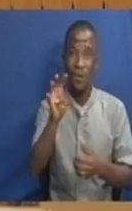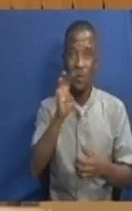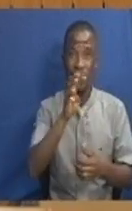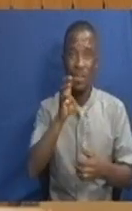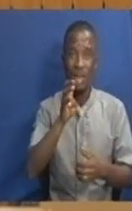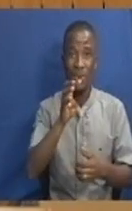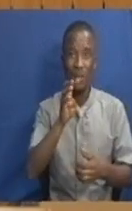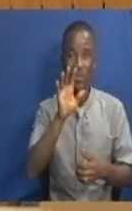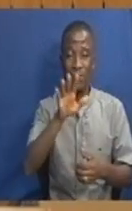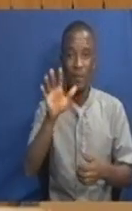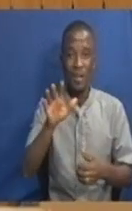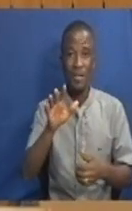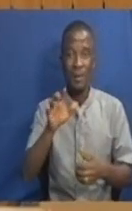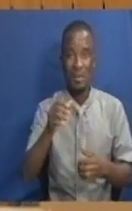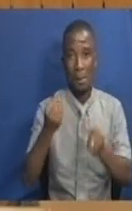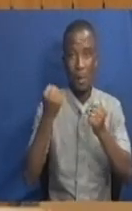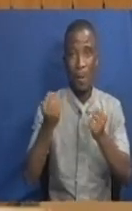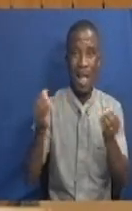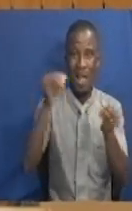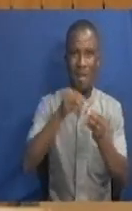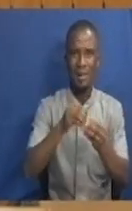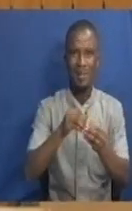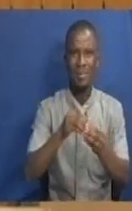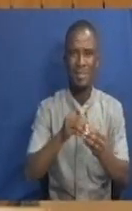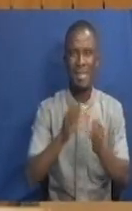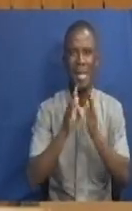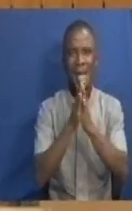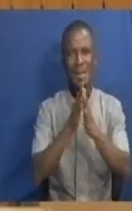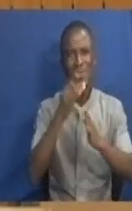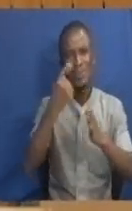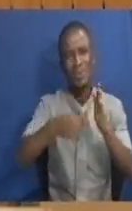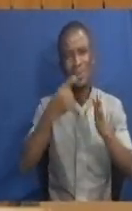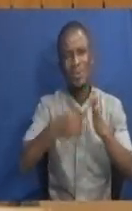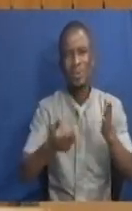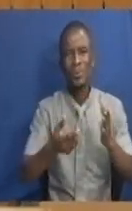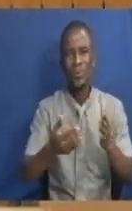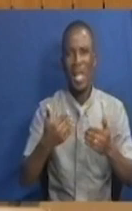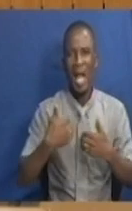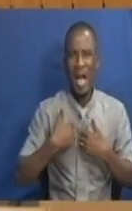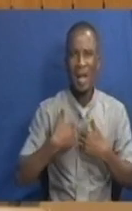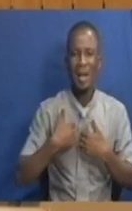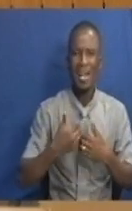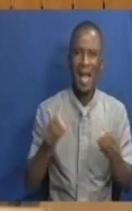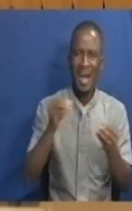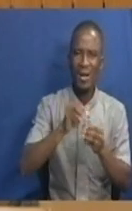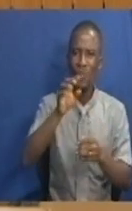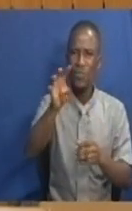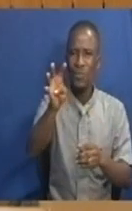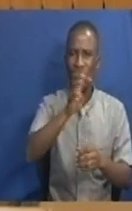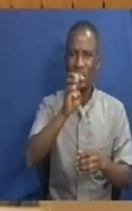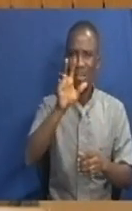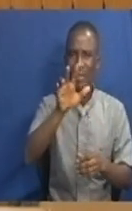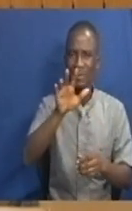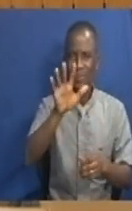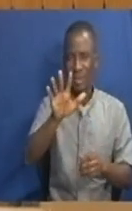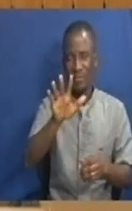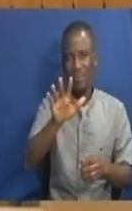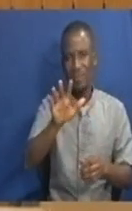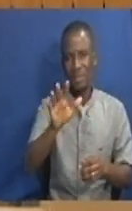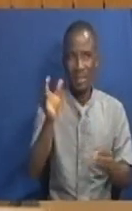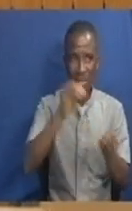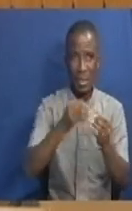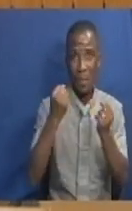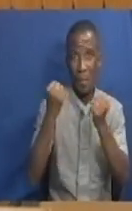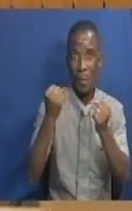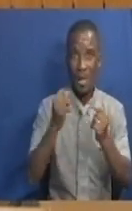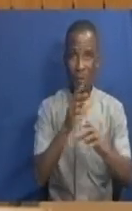Where did it come from? You are talking about whether we added a megawatt. We added 435 under this regime. Mr. Speaker,